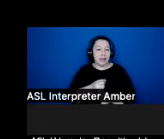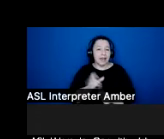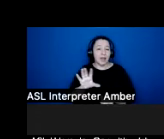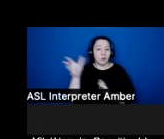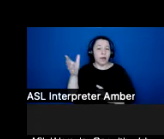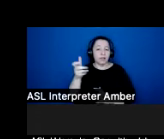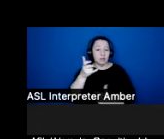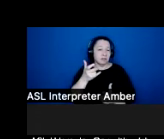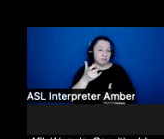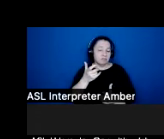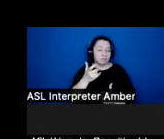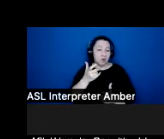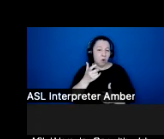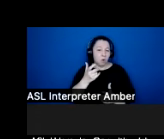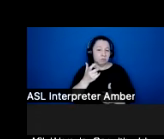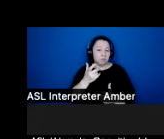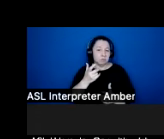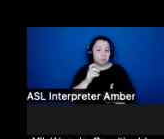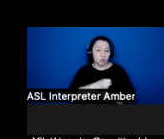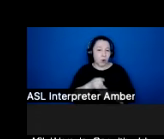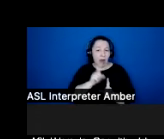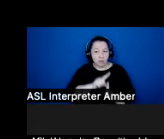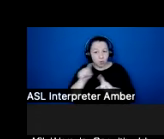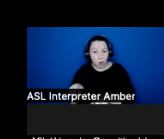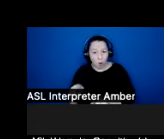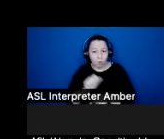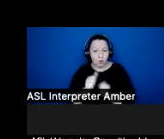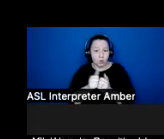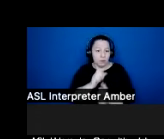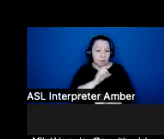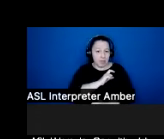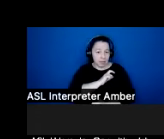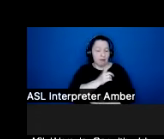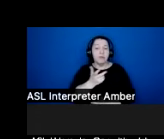cop that went to the thing, and the next day